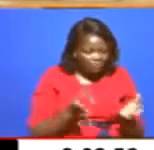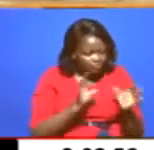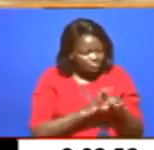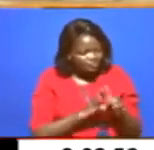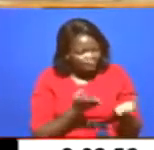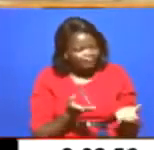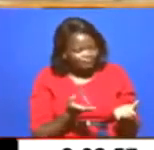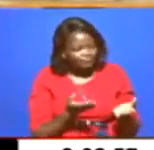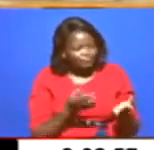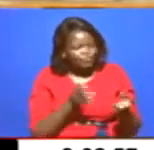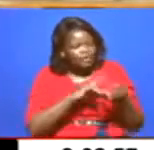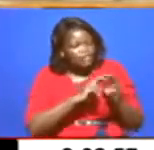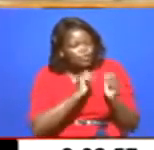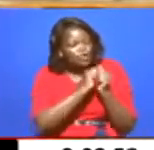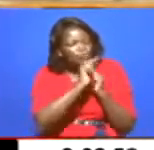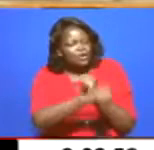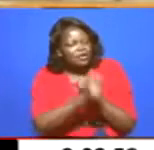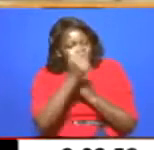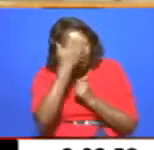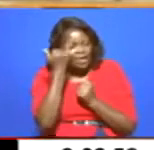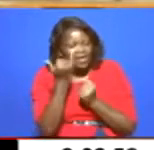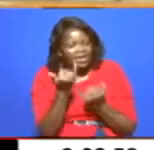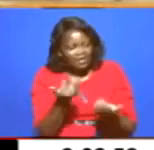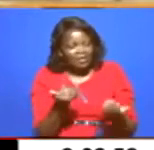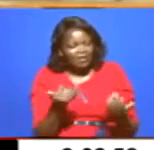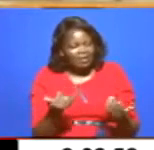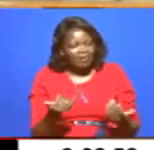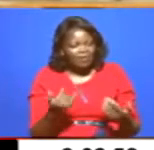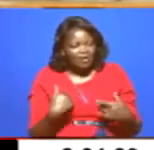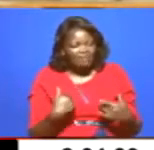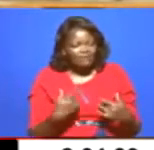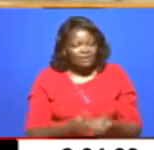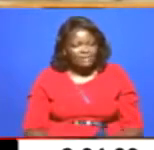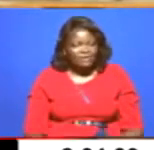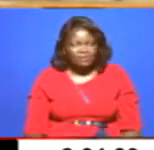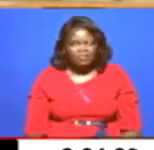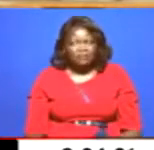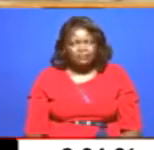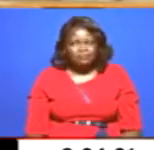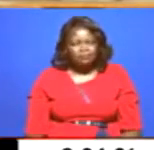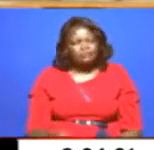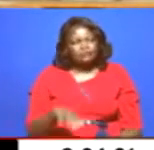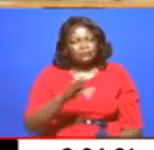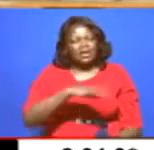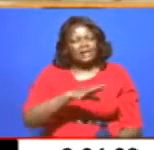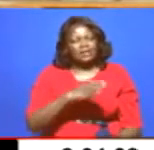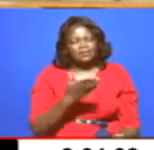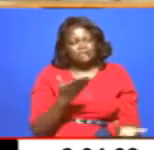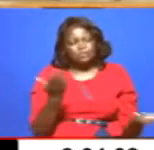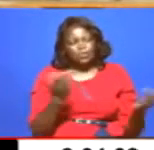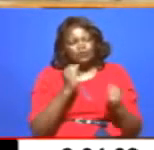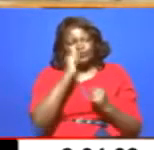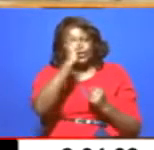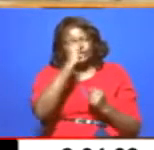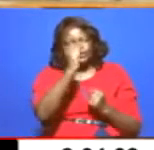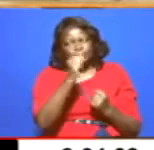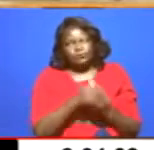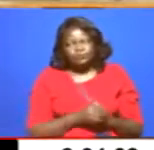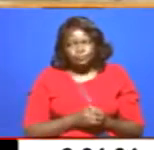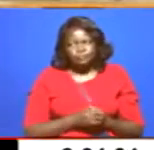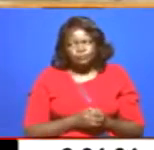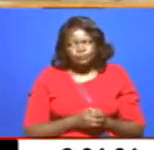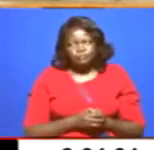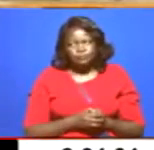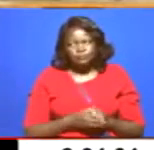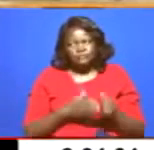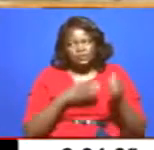to each other? Because they are in very high areas of political